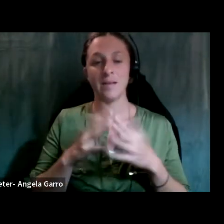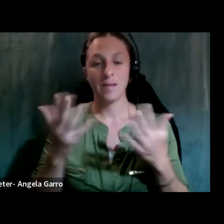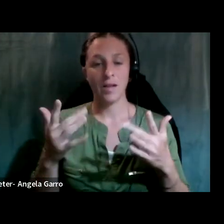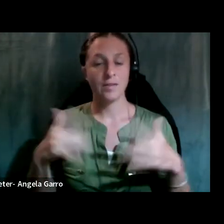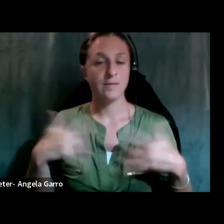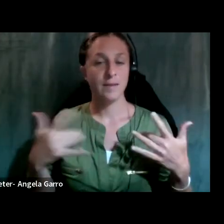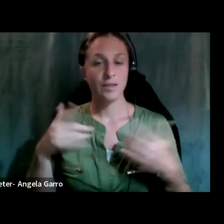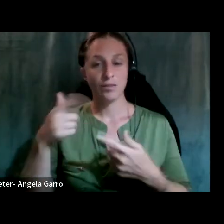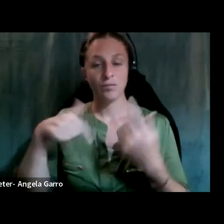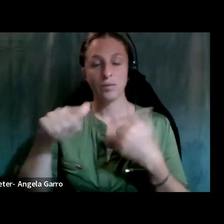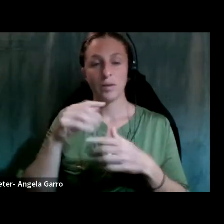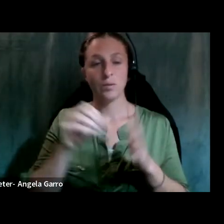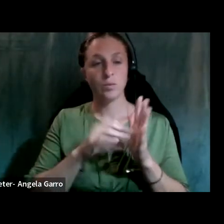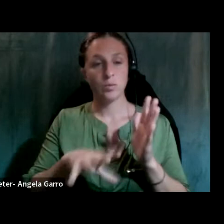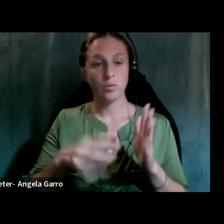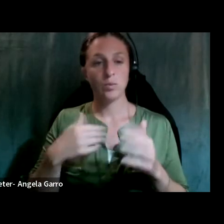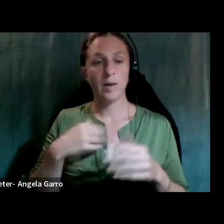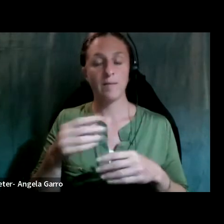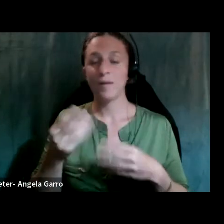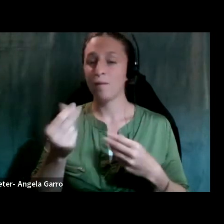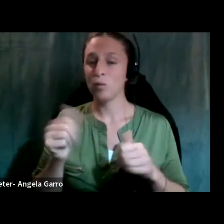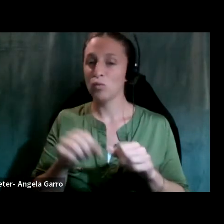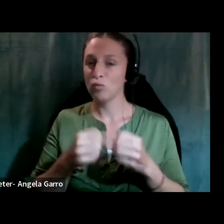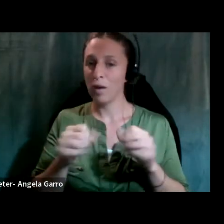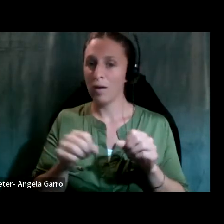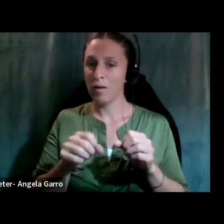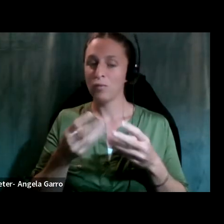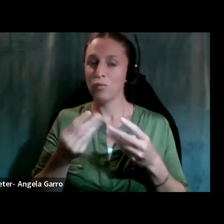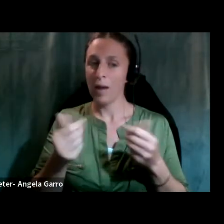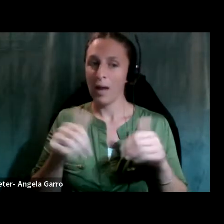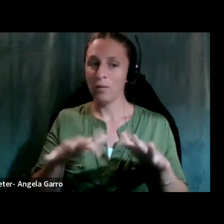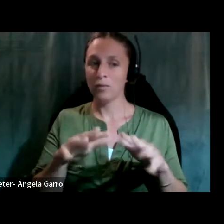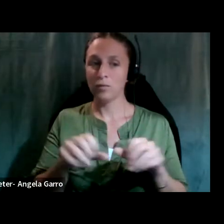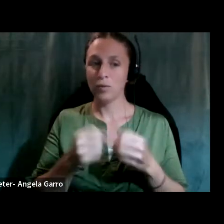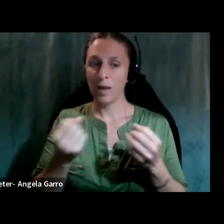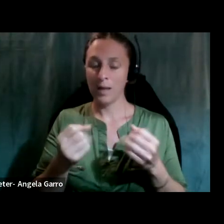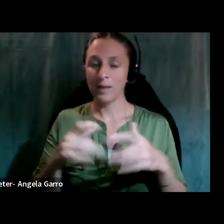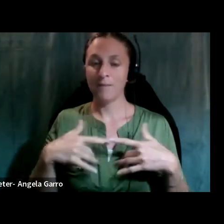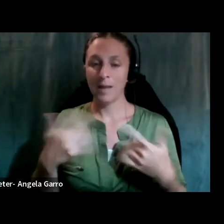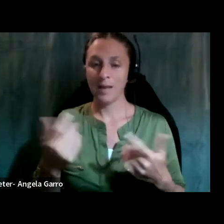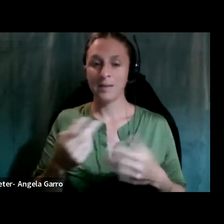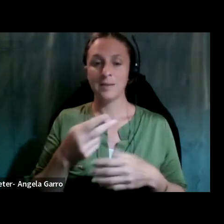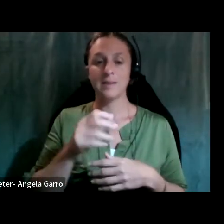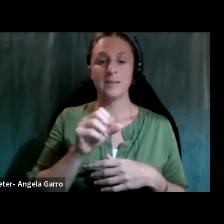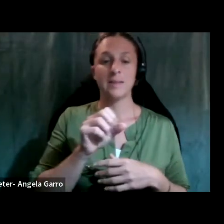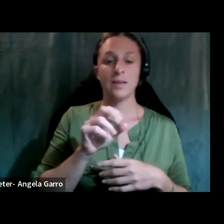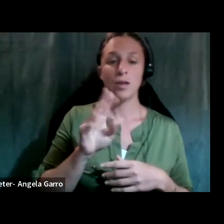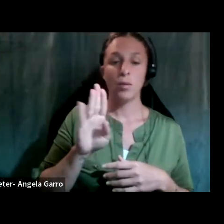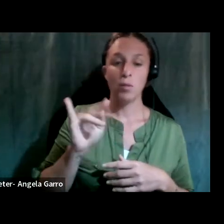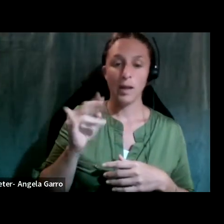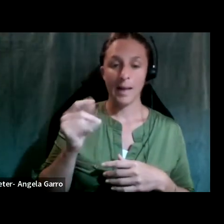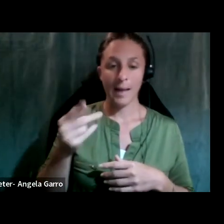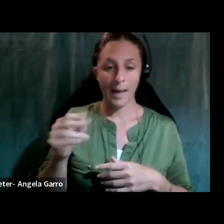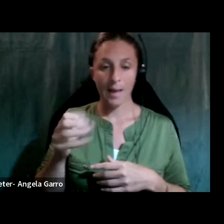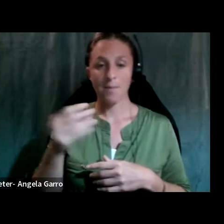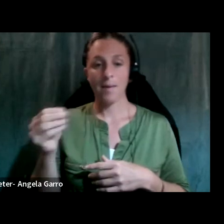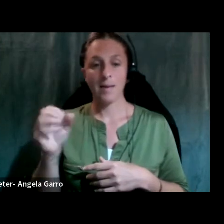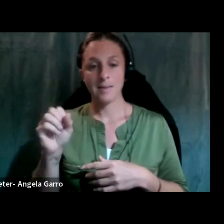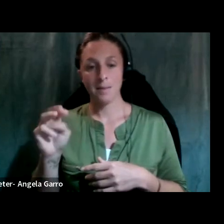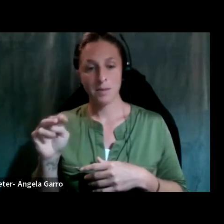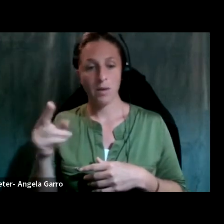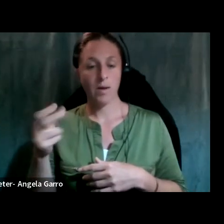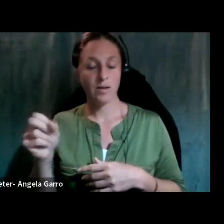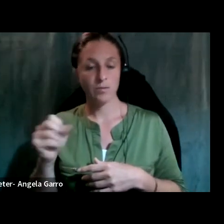I want to say, we had a couple groundbreaking events, Burlingame High School, San Mateo High School, both very exciting events, and students speaking. I love the interaction with the students